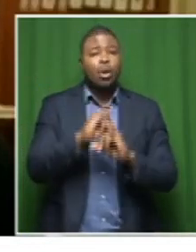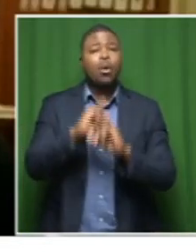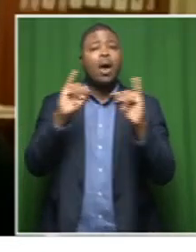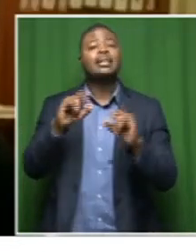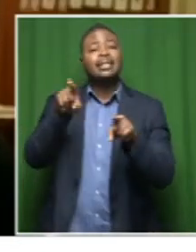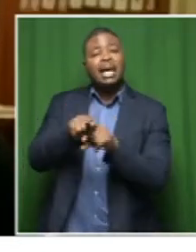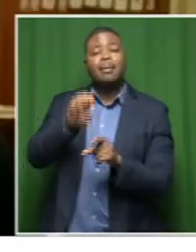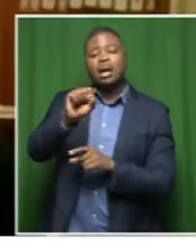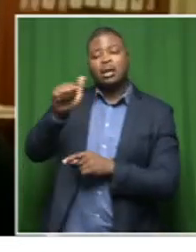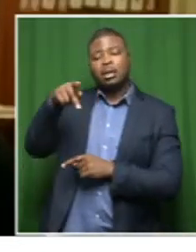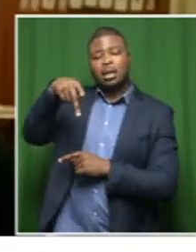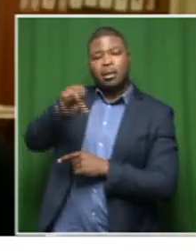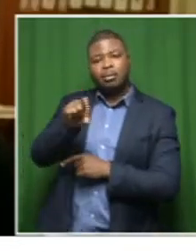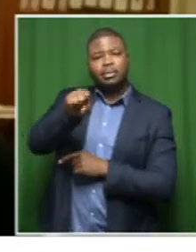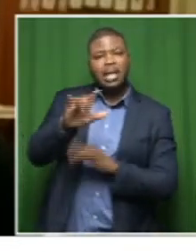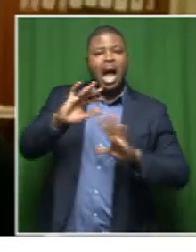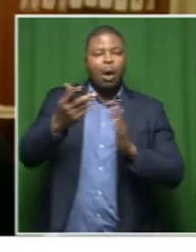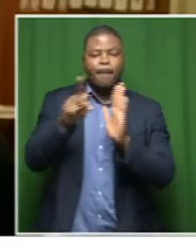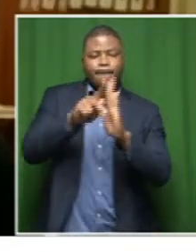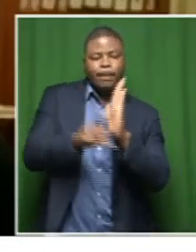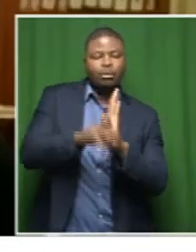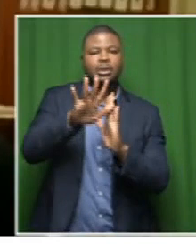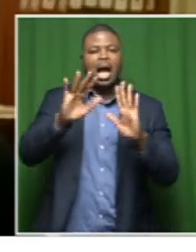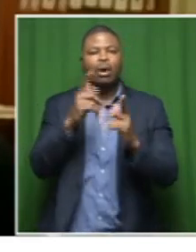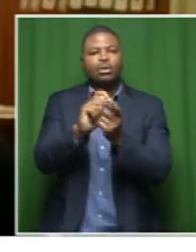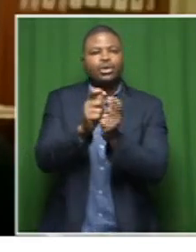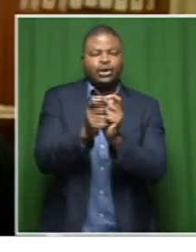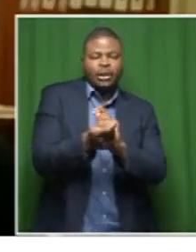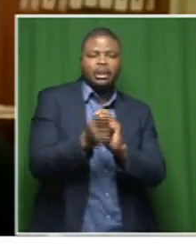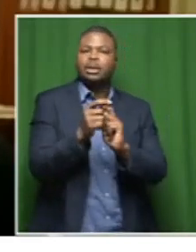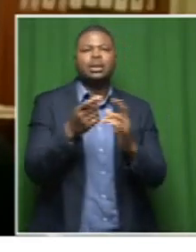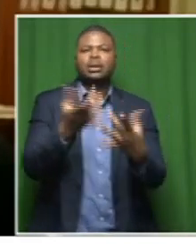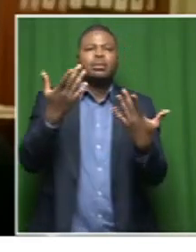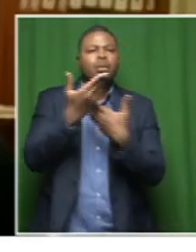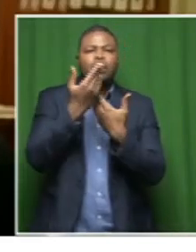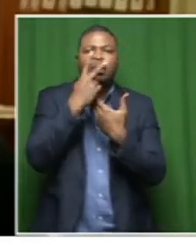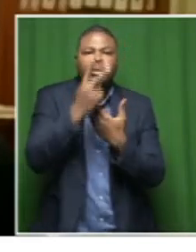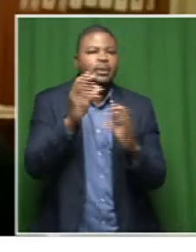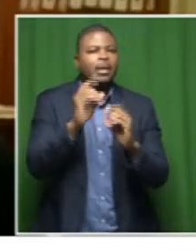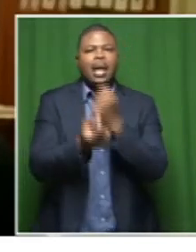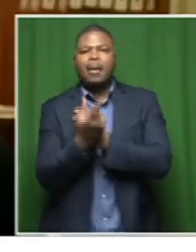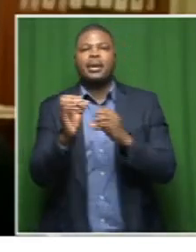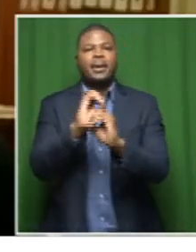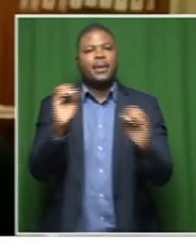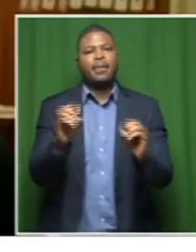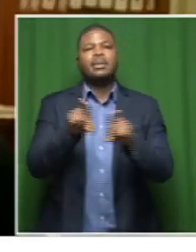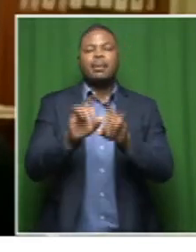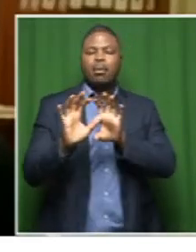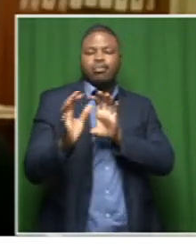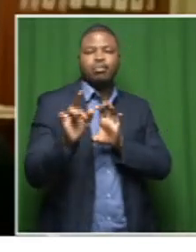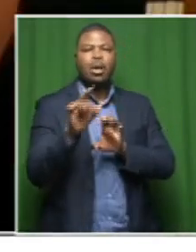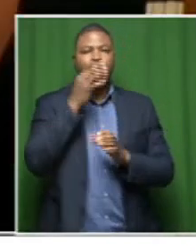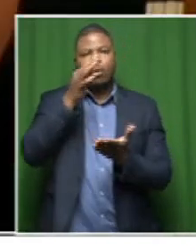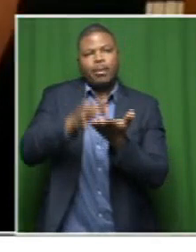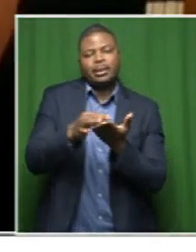a statement on how they're going to change their policies to kind of meet the problems that were identified by that panel.